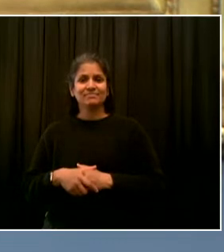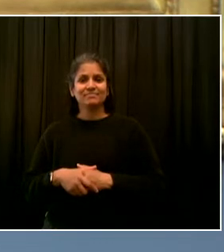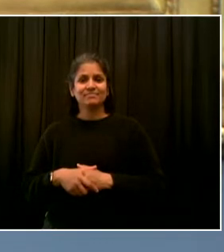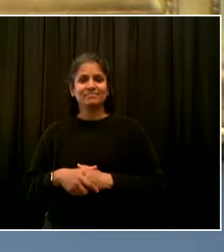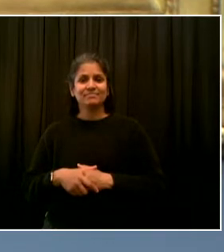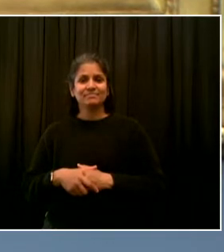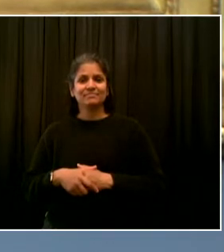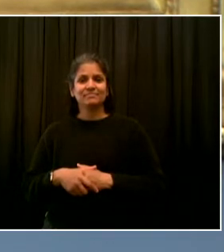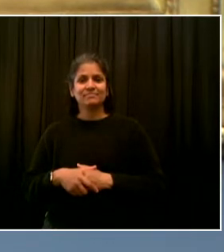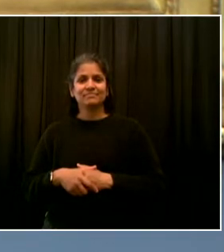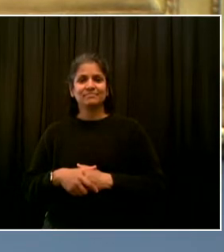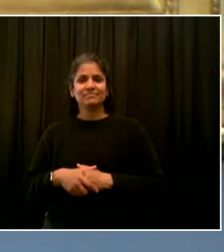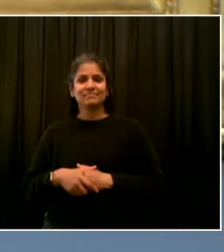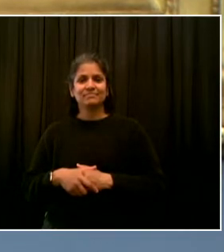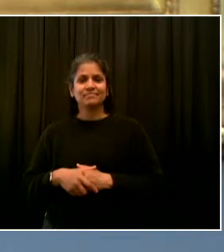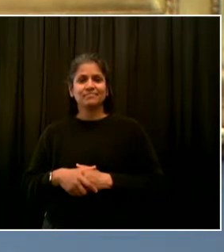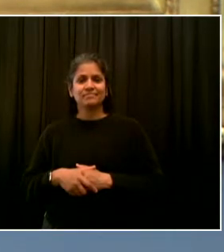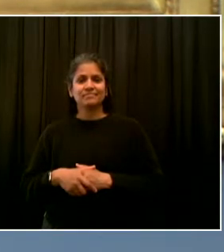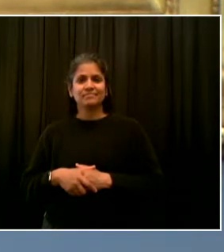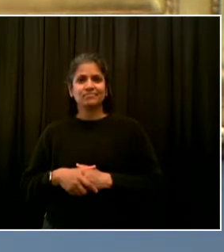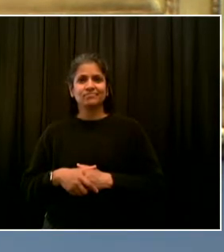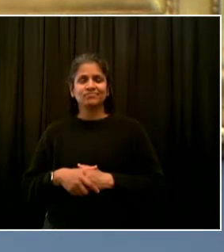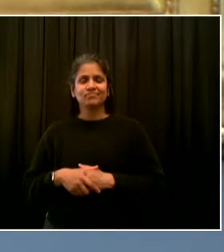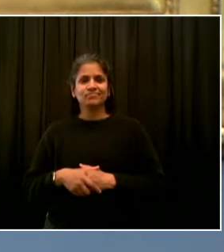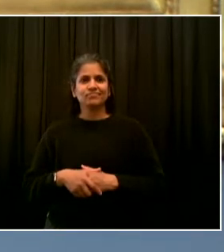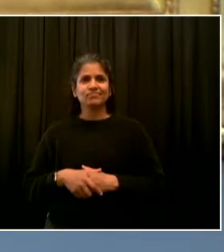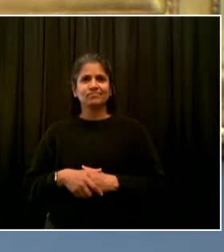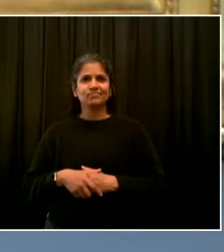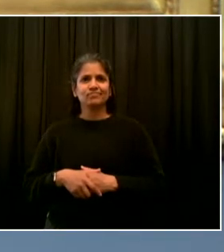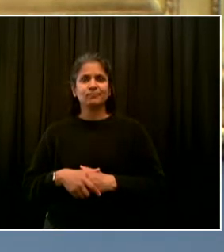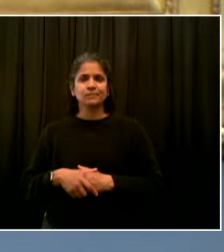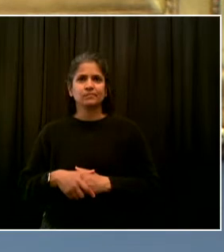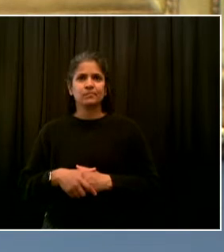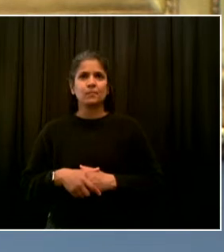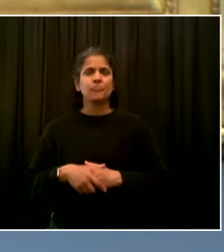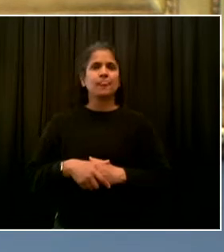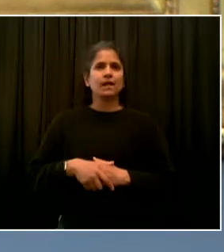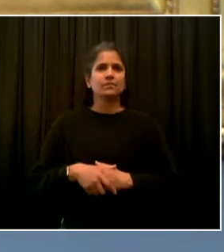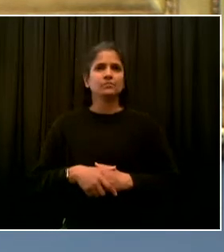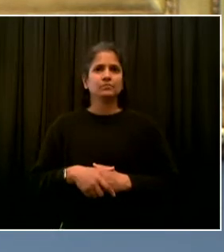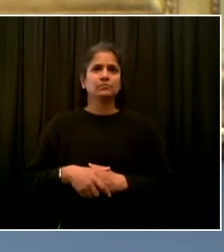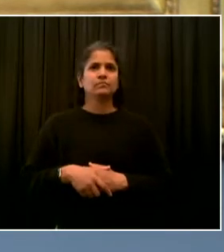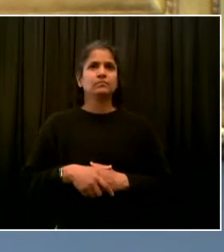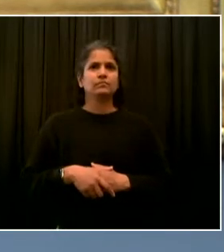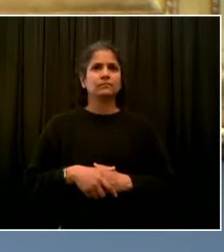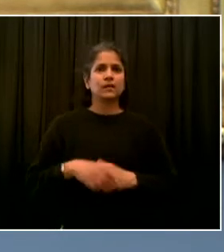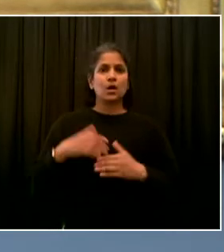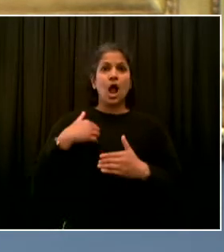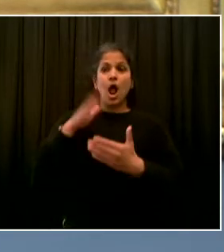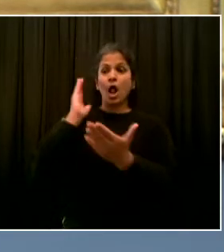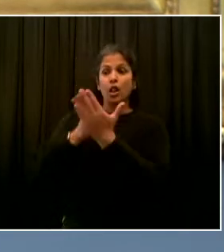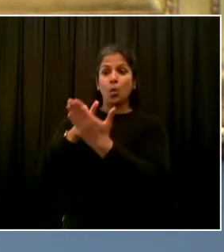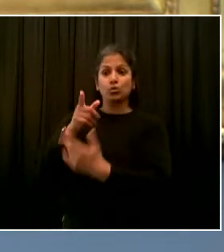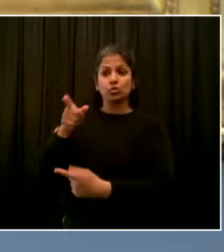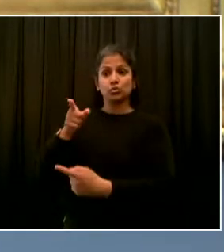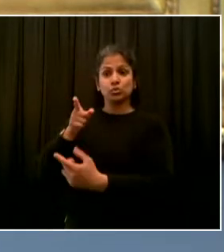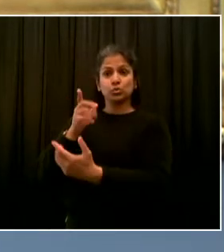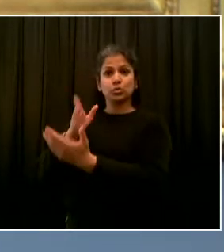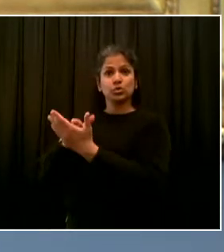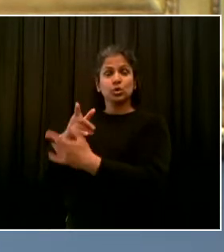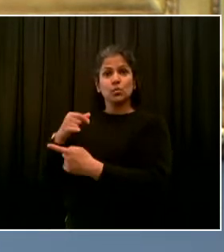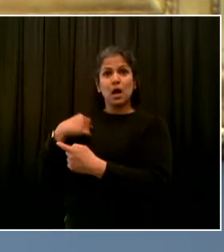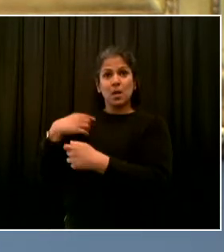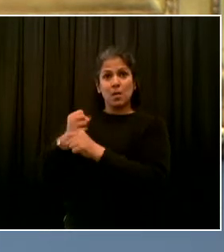lawsuit saying that they want their police officers to get the same kind of exemption that Kyrie and other